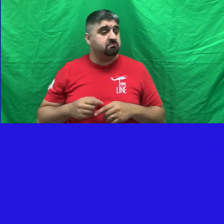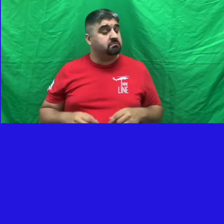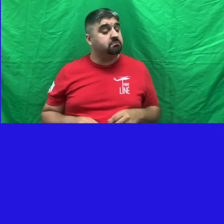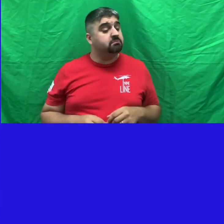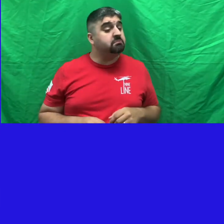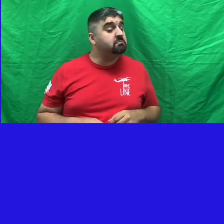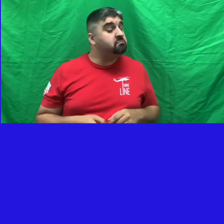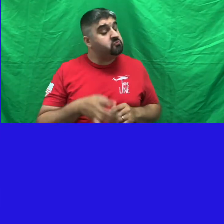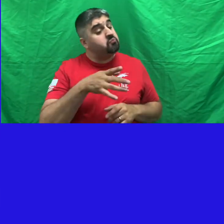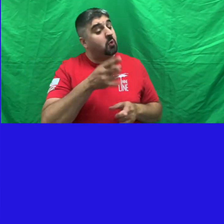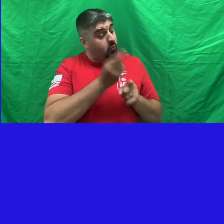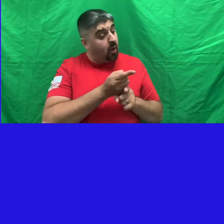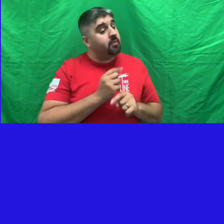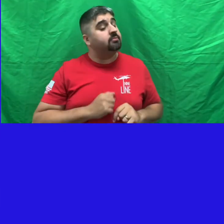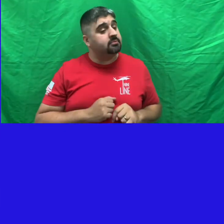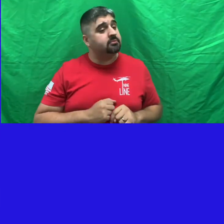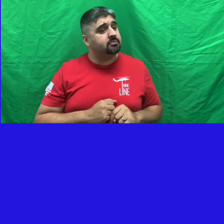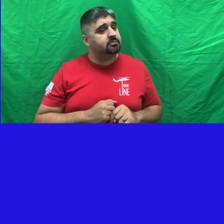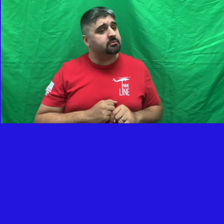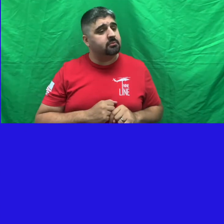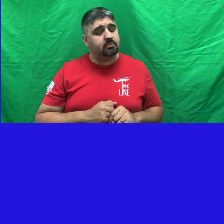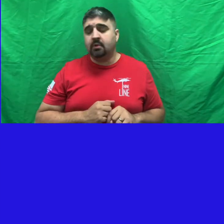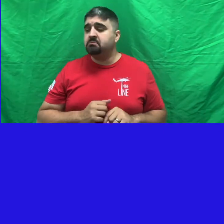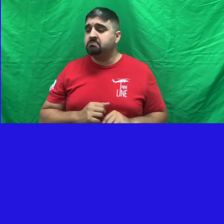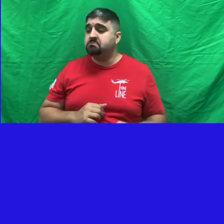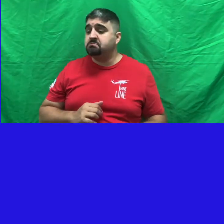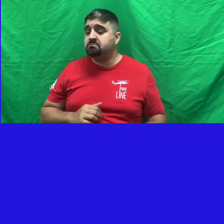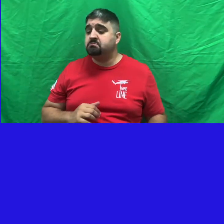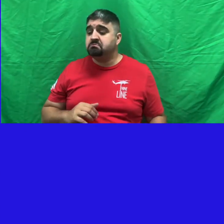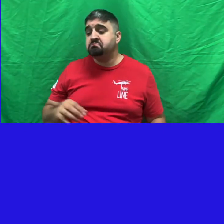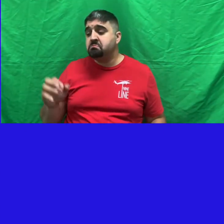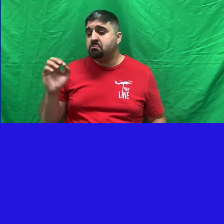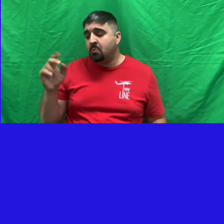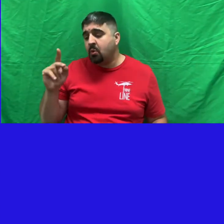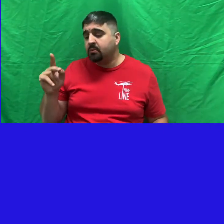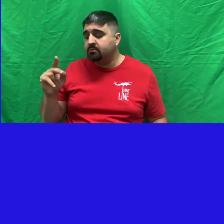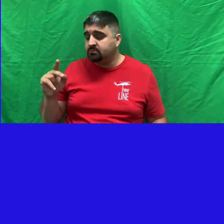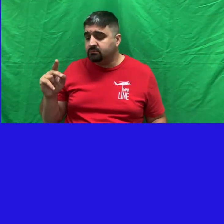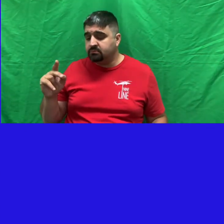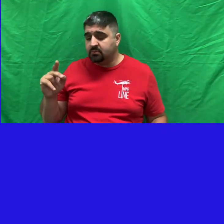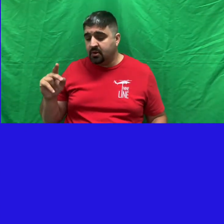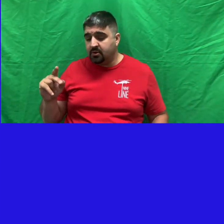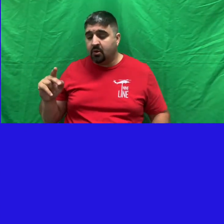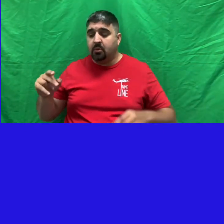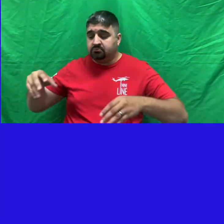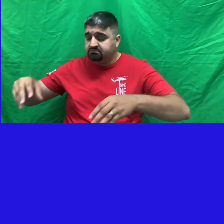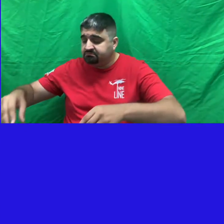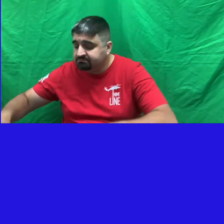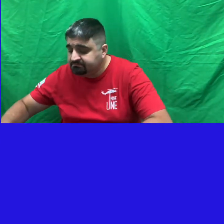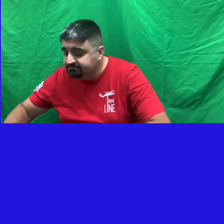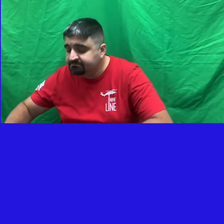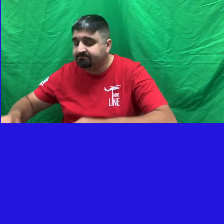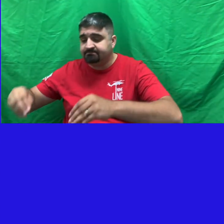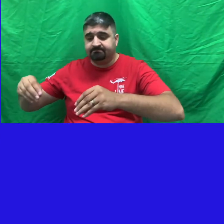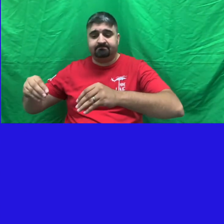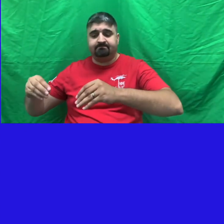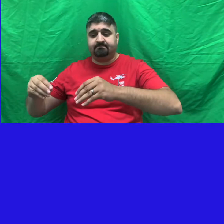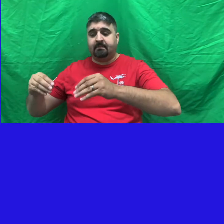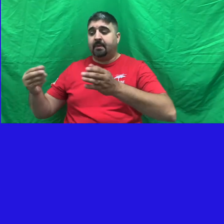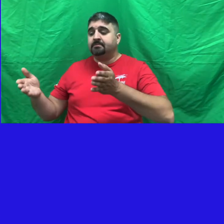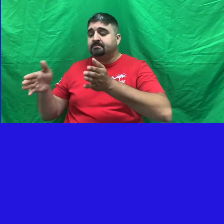now, then I will not have to pick them up tomorrow, will I?" "No," said